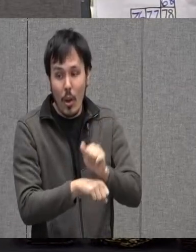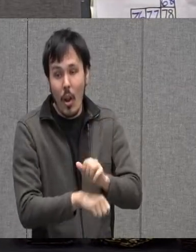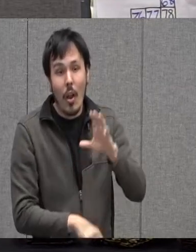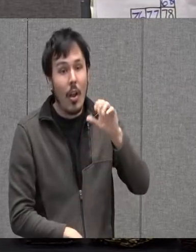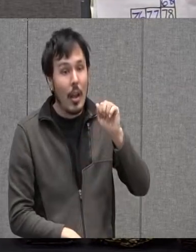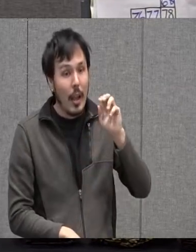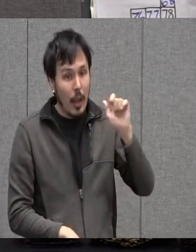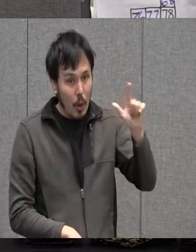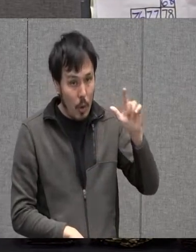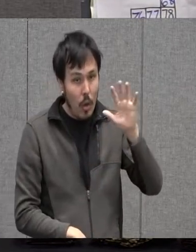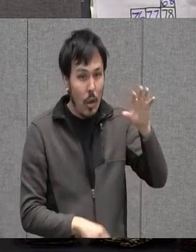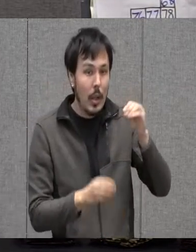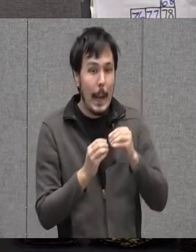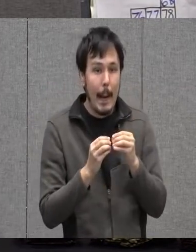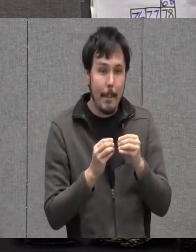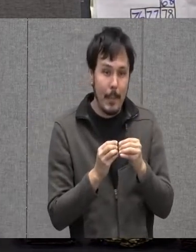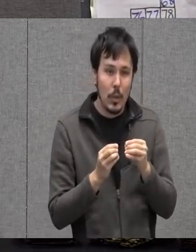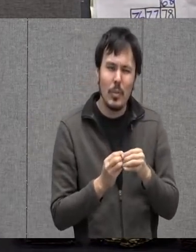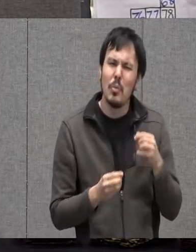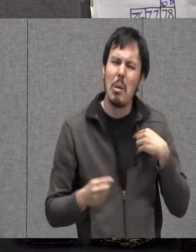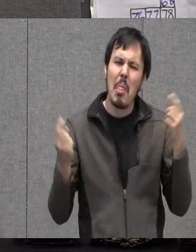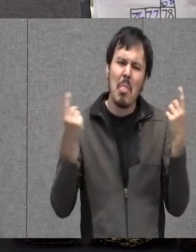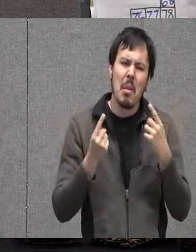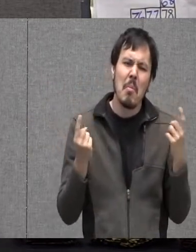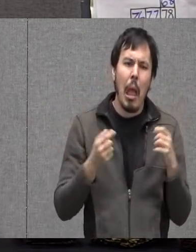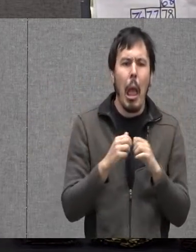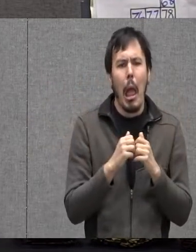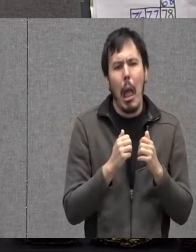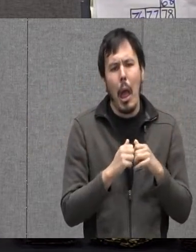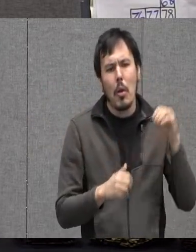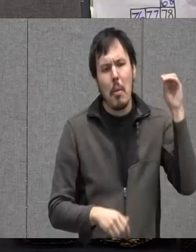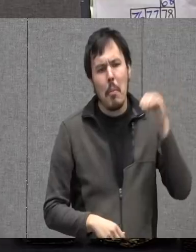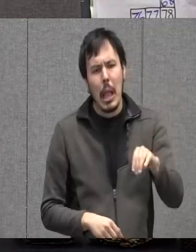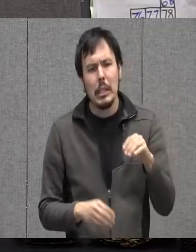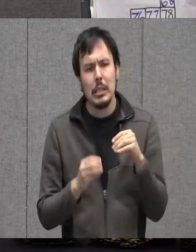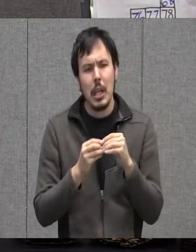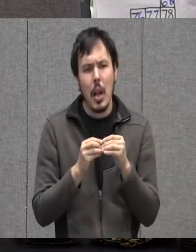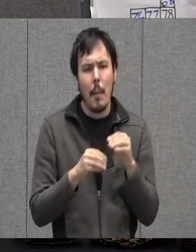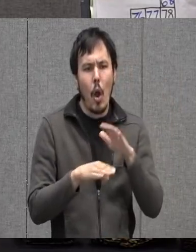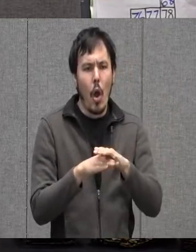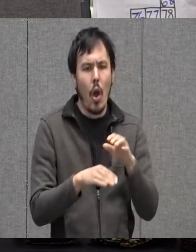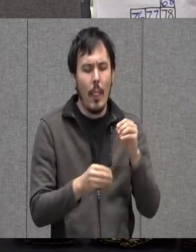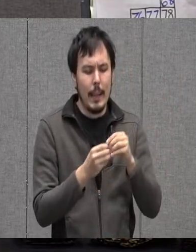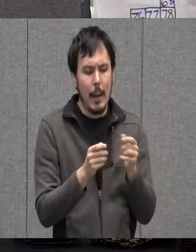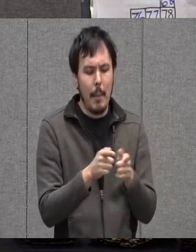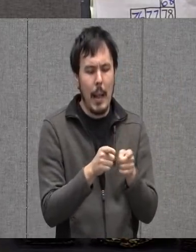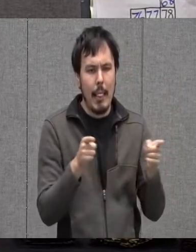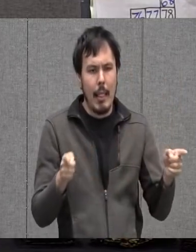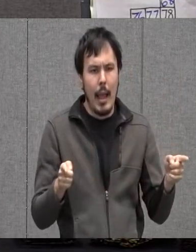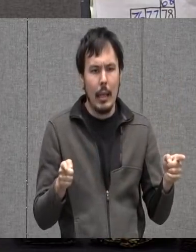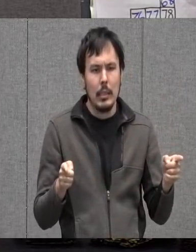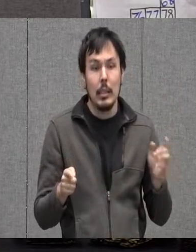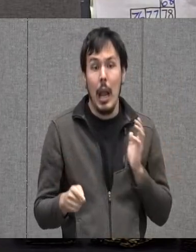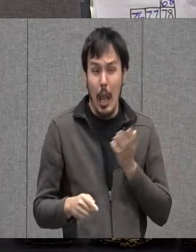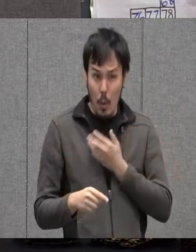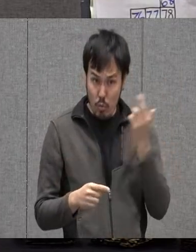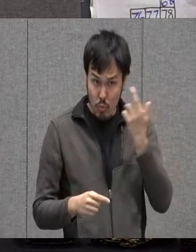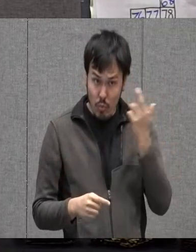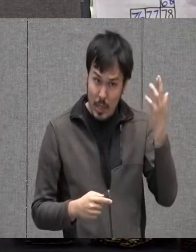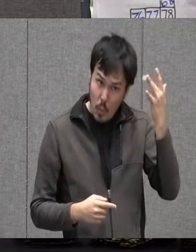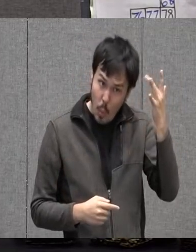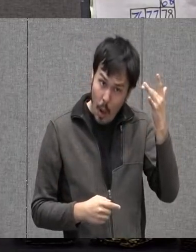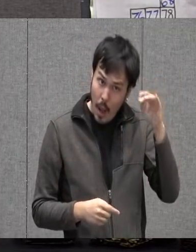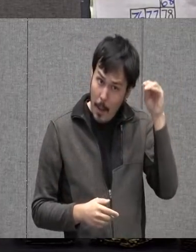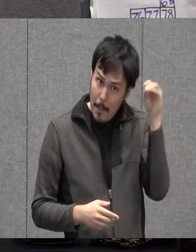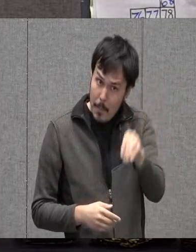numbers. And we were thinking about how to place these numbers on the number line and what was our reason why we placed them